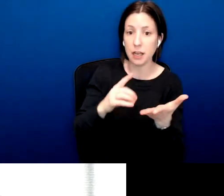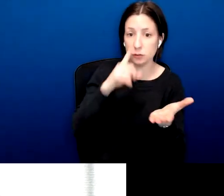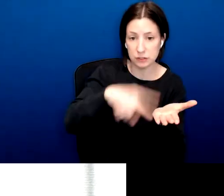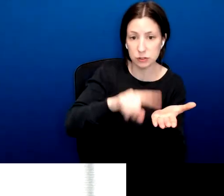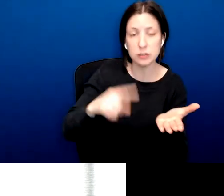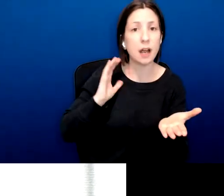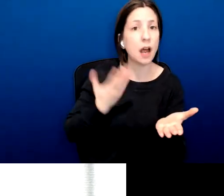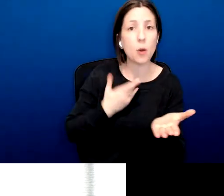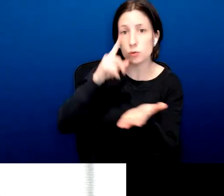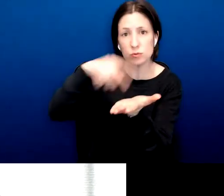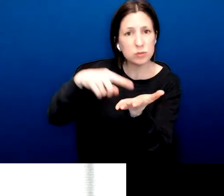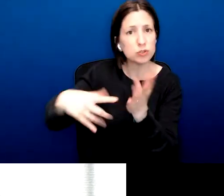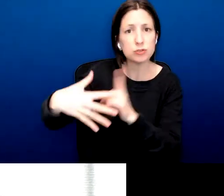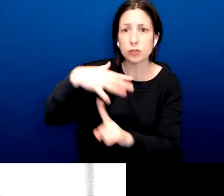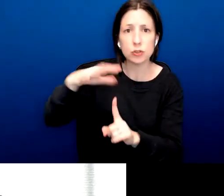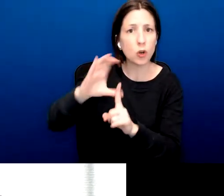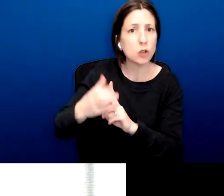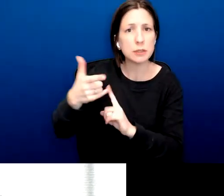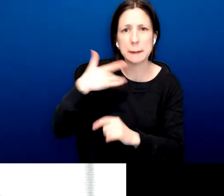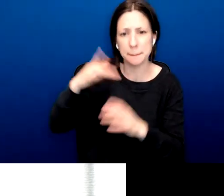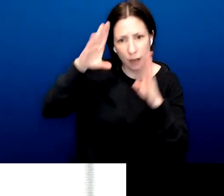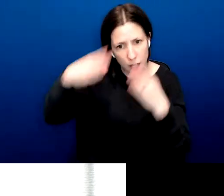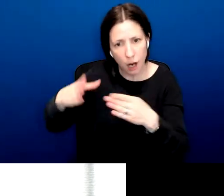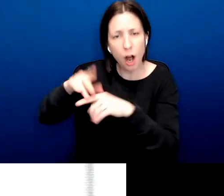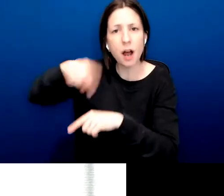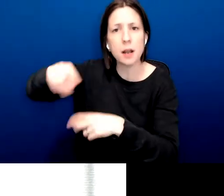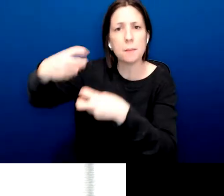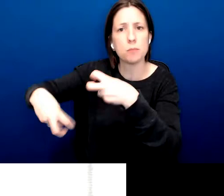research culture really tends to focus on the problems these communities